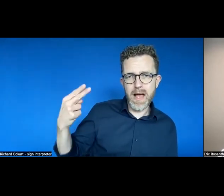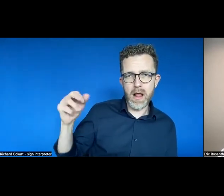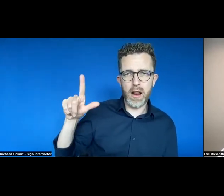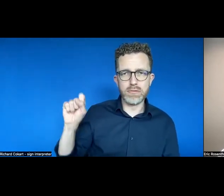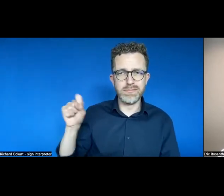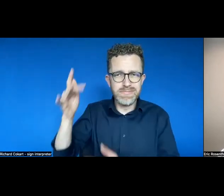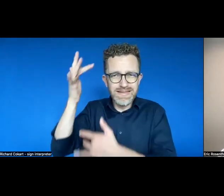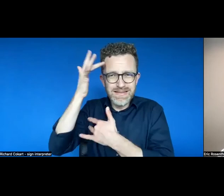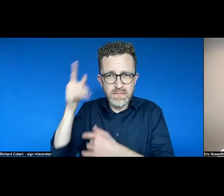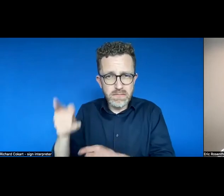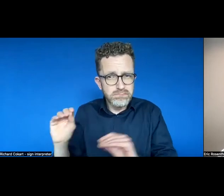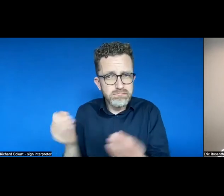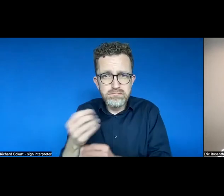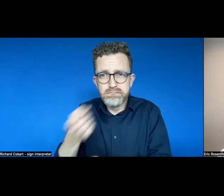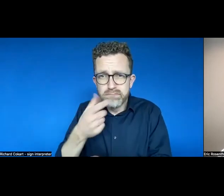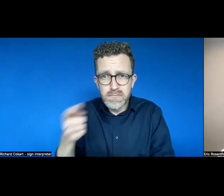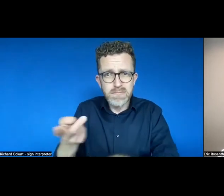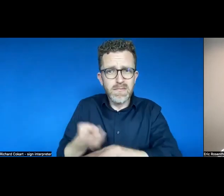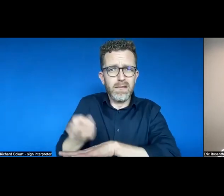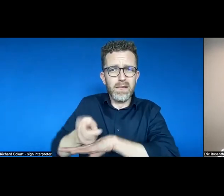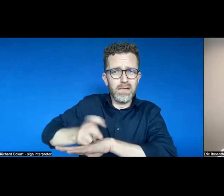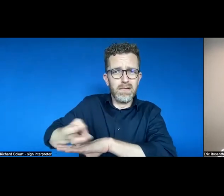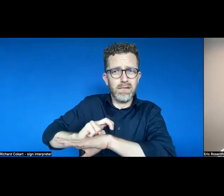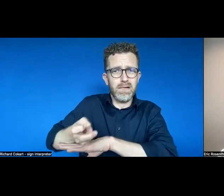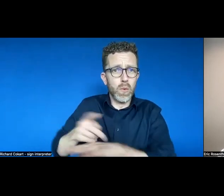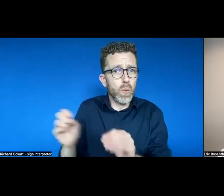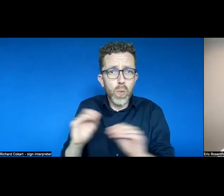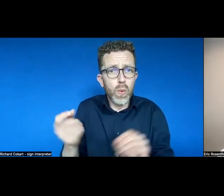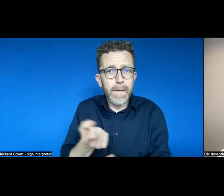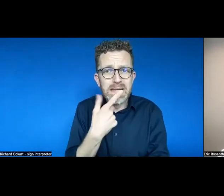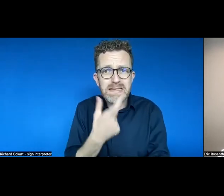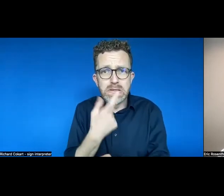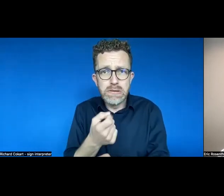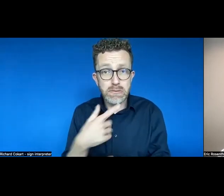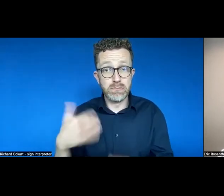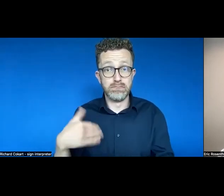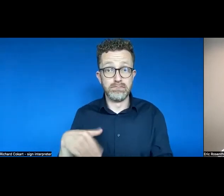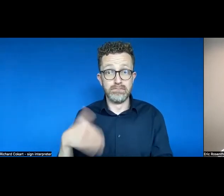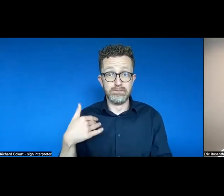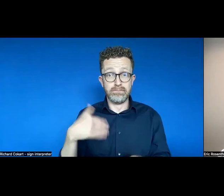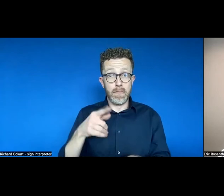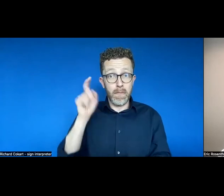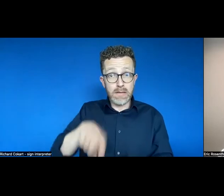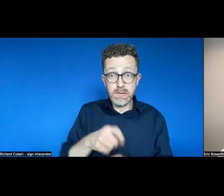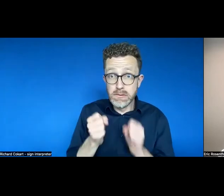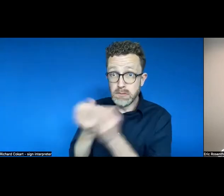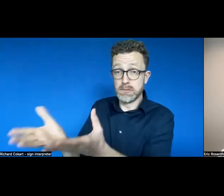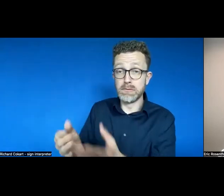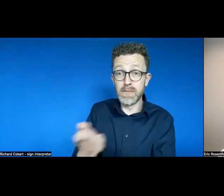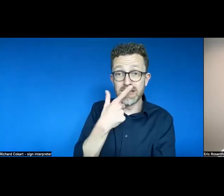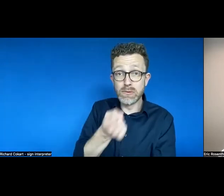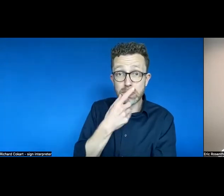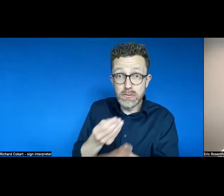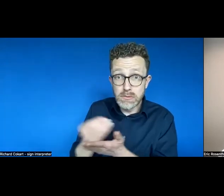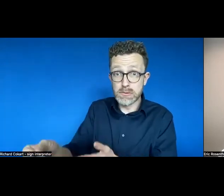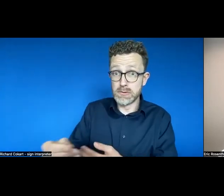The institutional system of Ukraine must be brought to an end. Now, it's easy to say and hard to do,